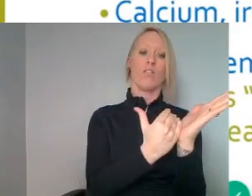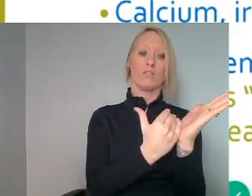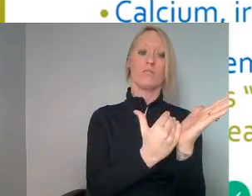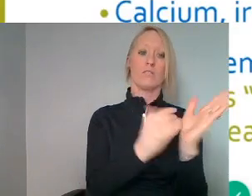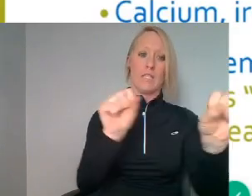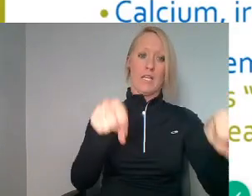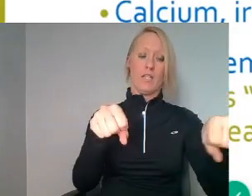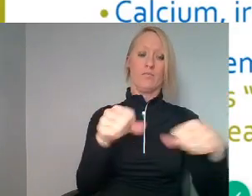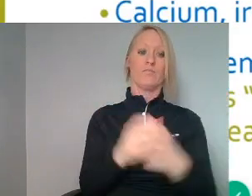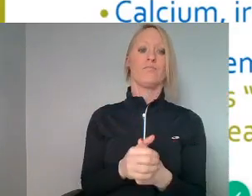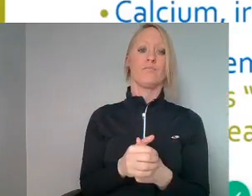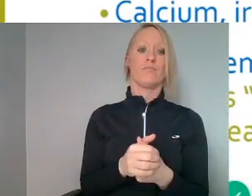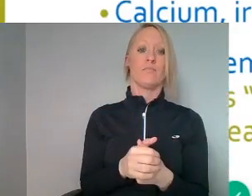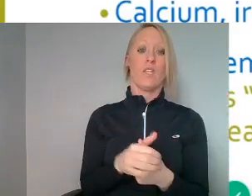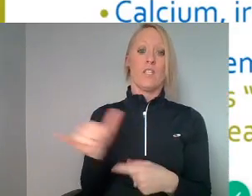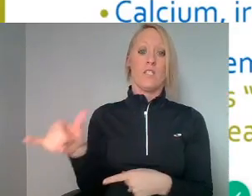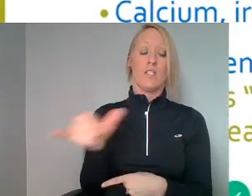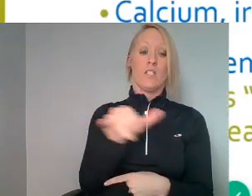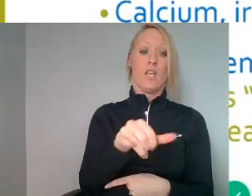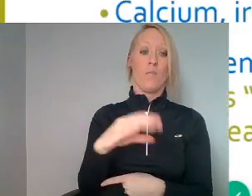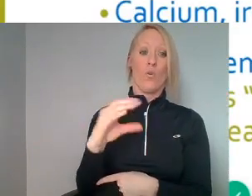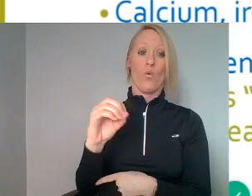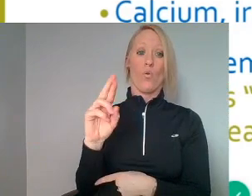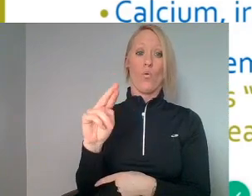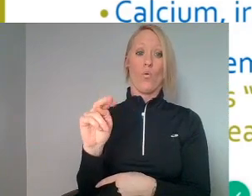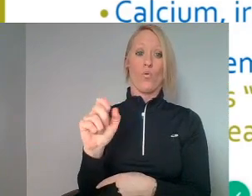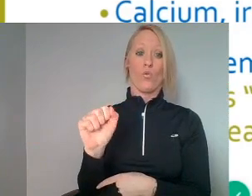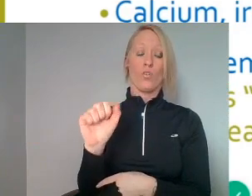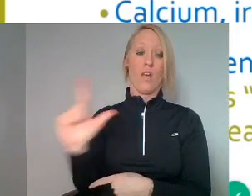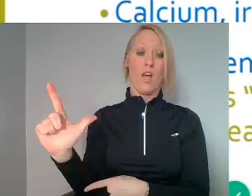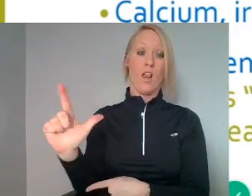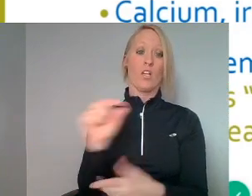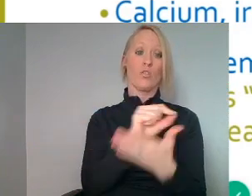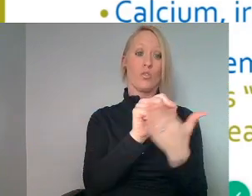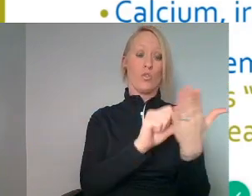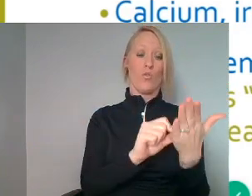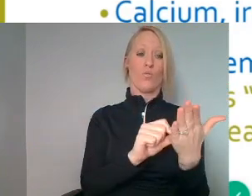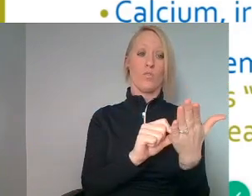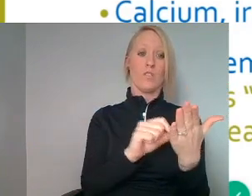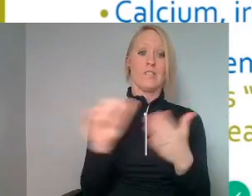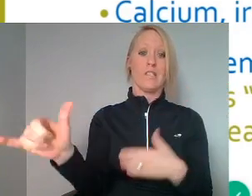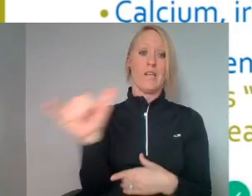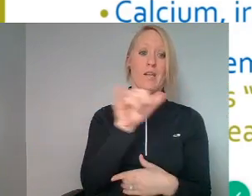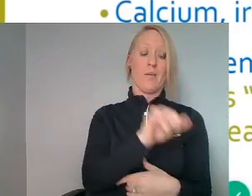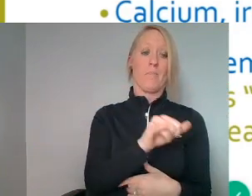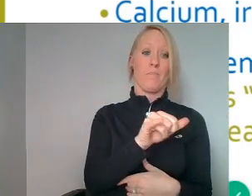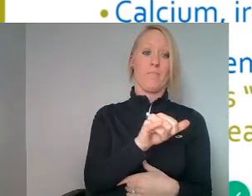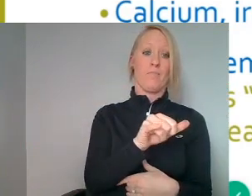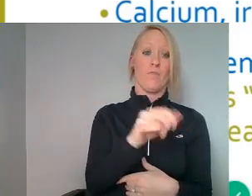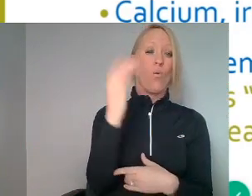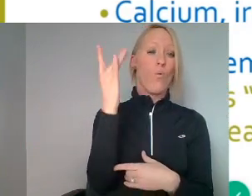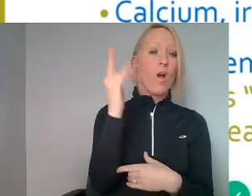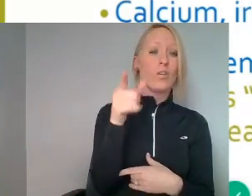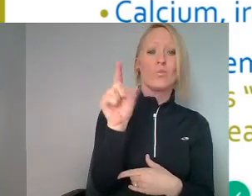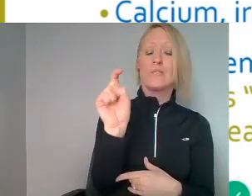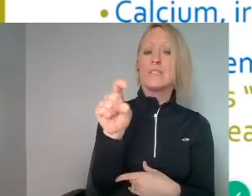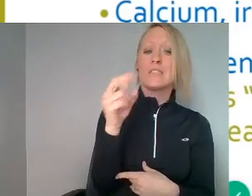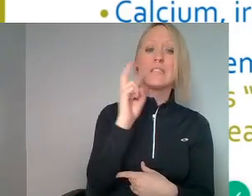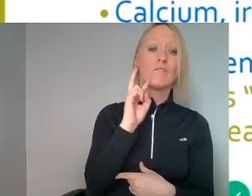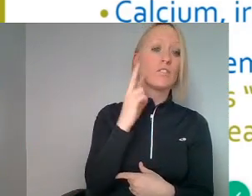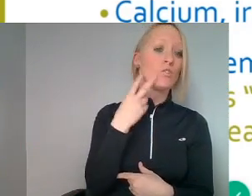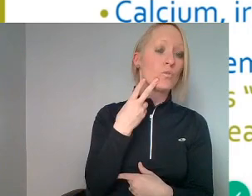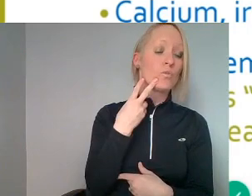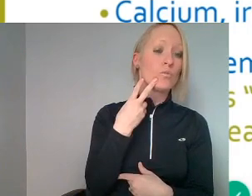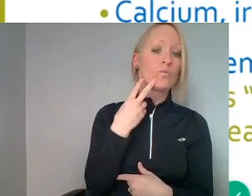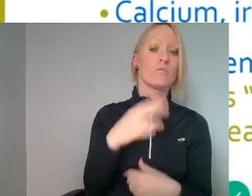Like we did with our Cornell notes, all of the red text, so like why do we need vegetables, that's on your paper. And then the blue is the suggested information to